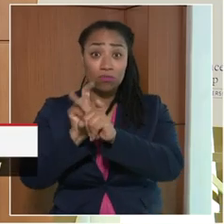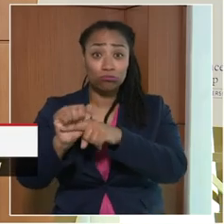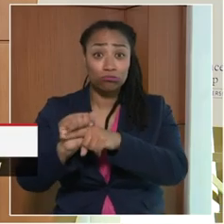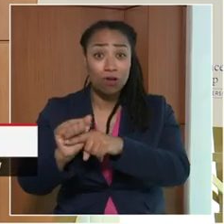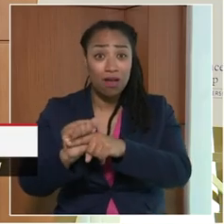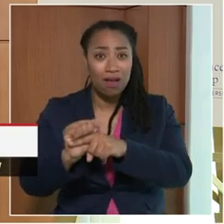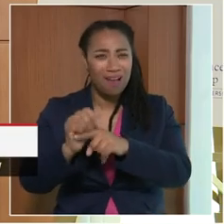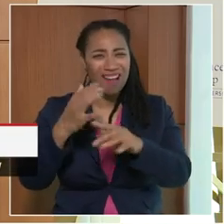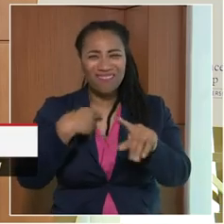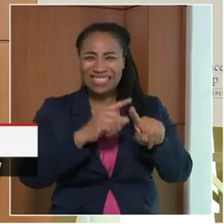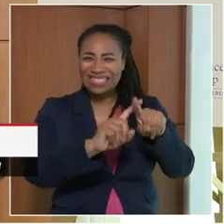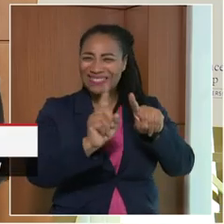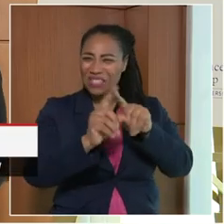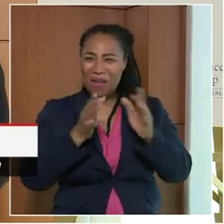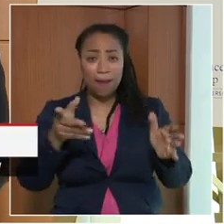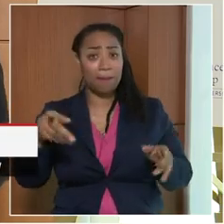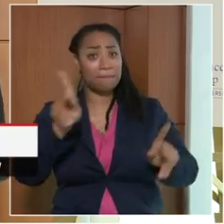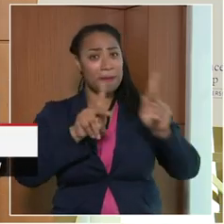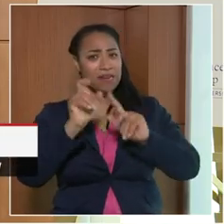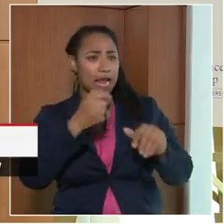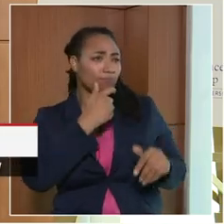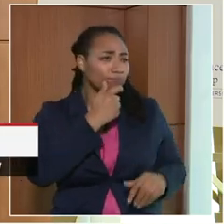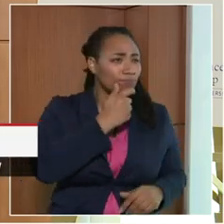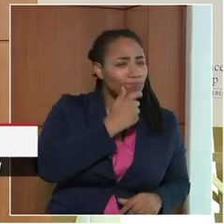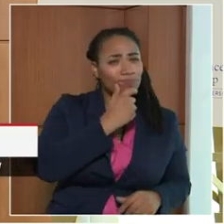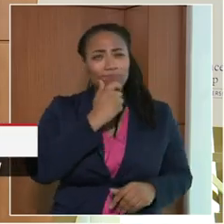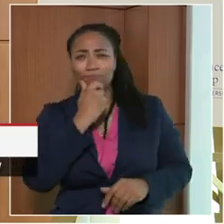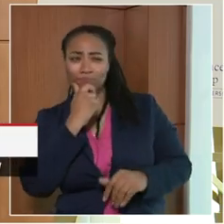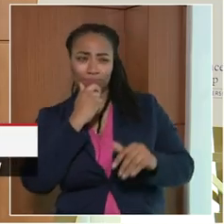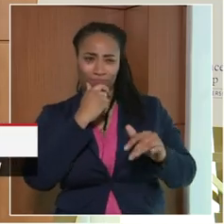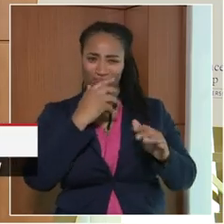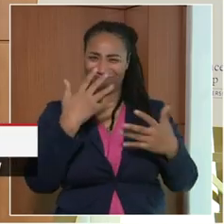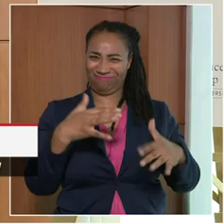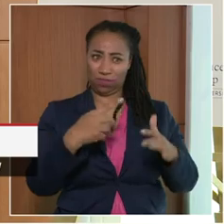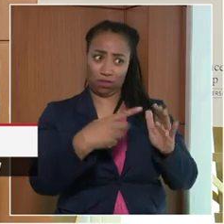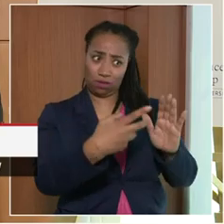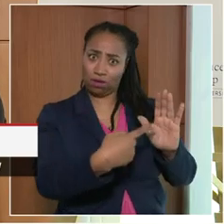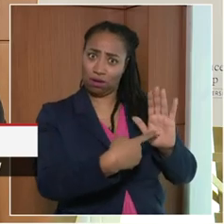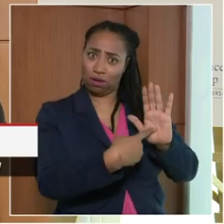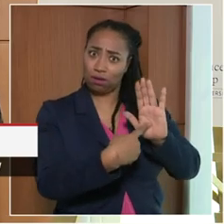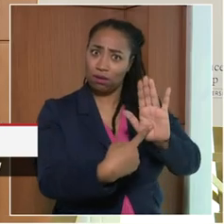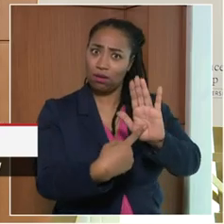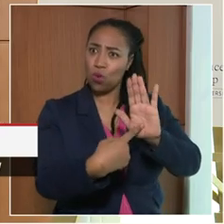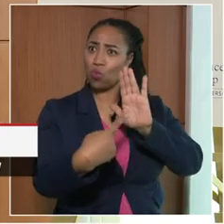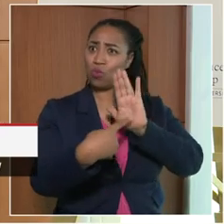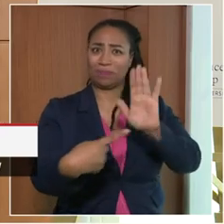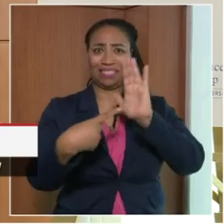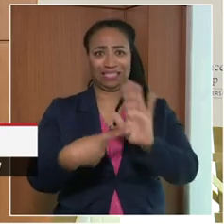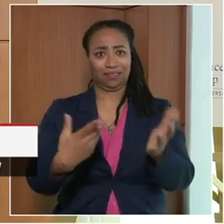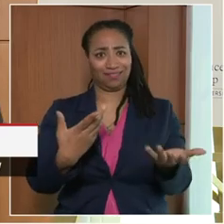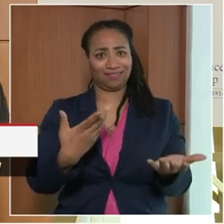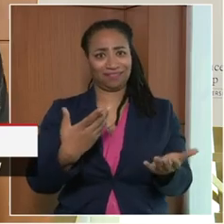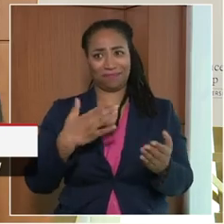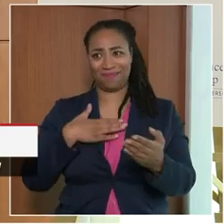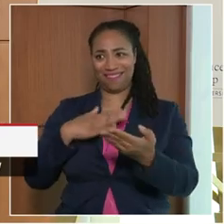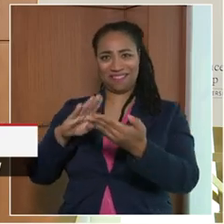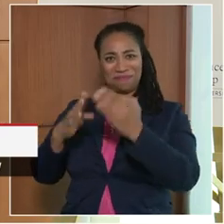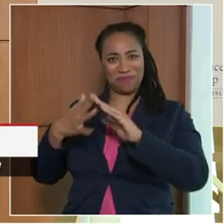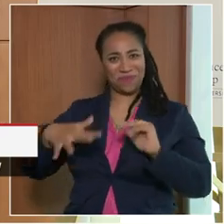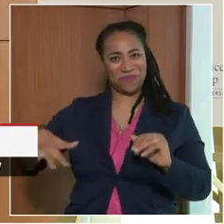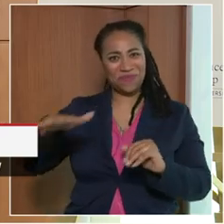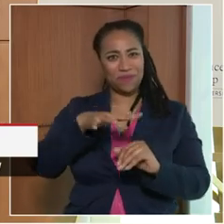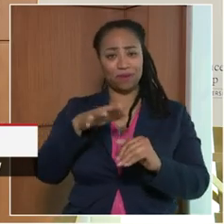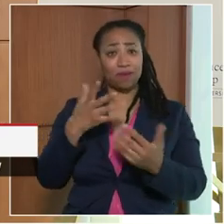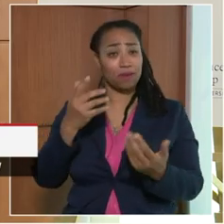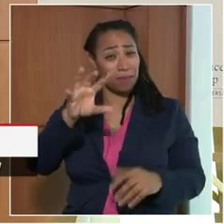ways for people to demonstrate the things that they have learned. And we have to make sure that we have increasingly